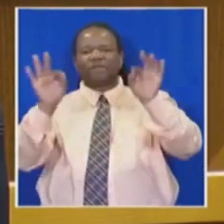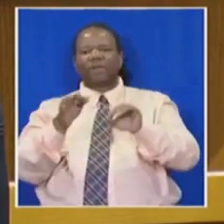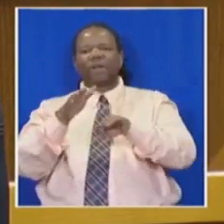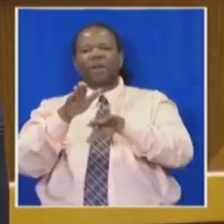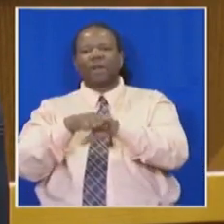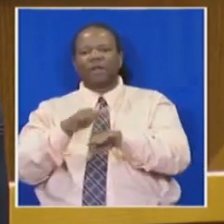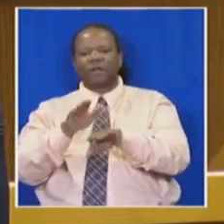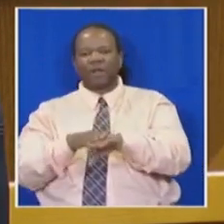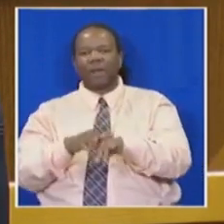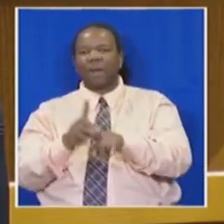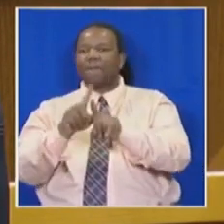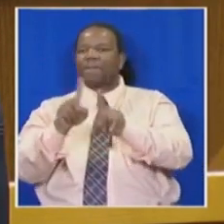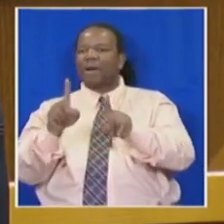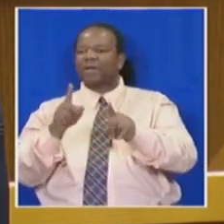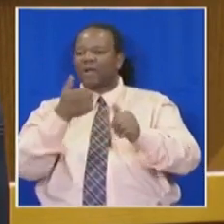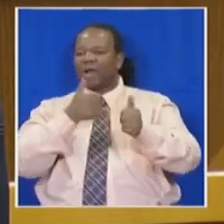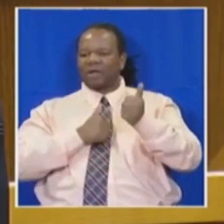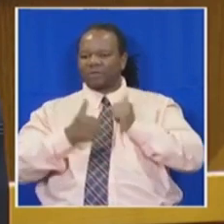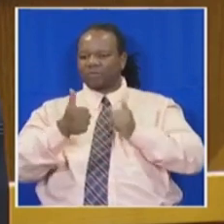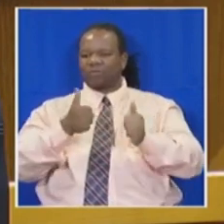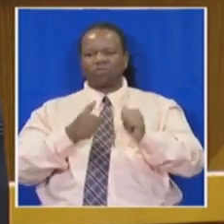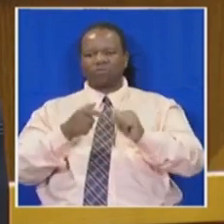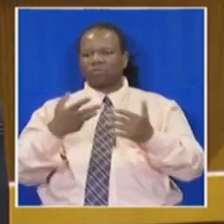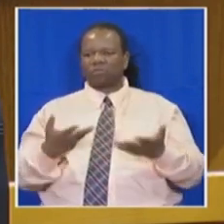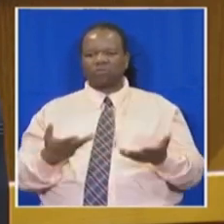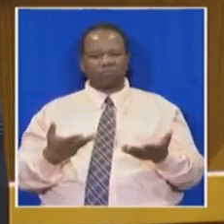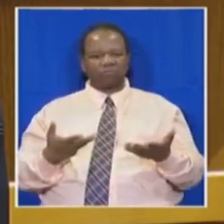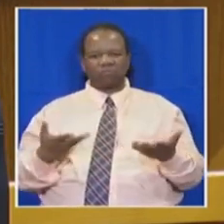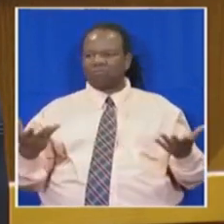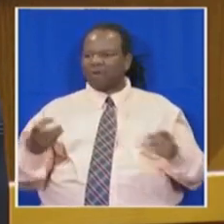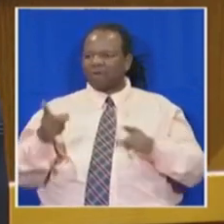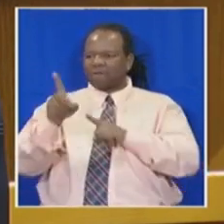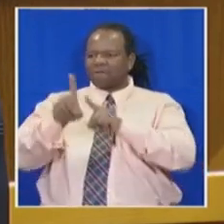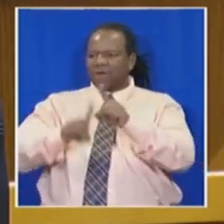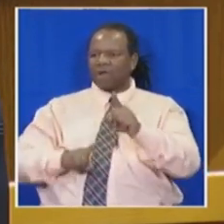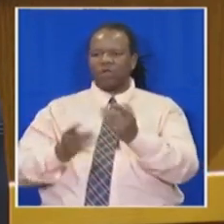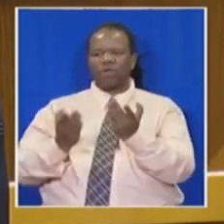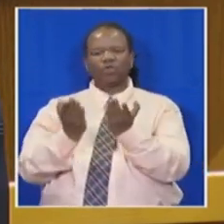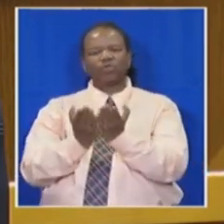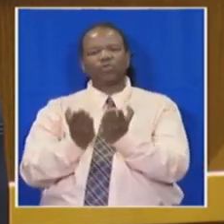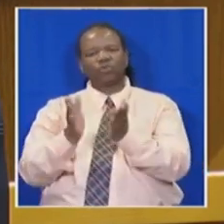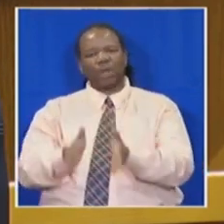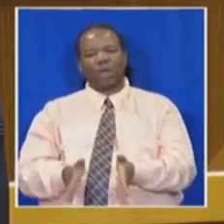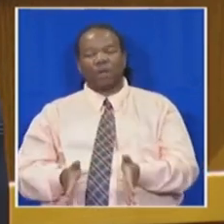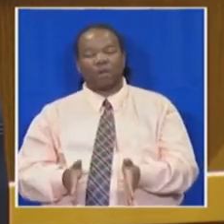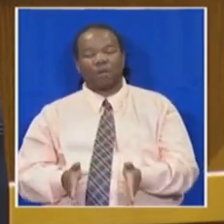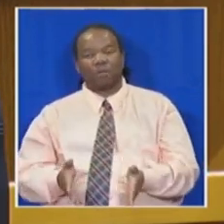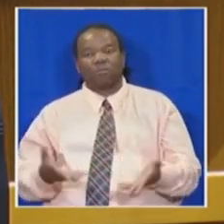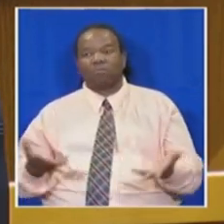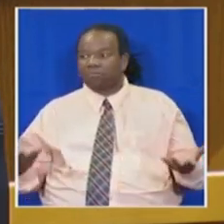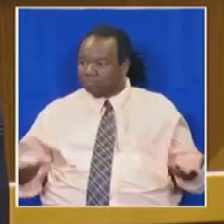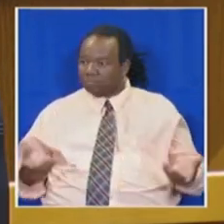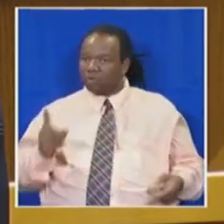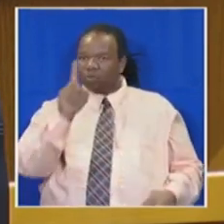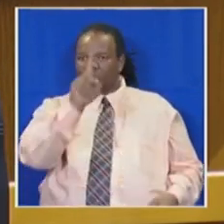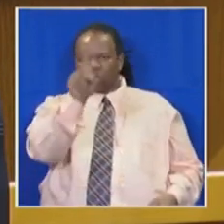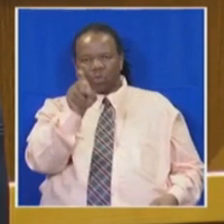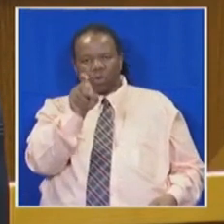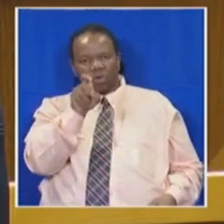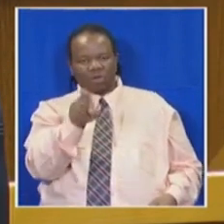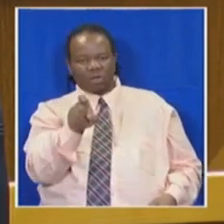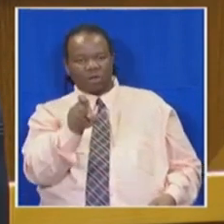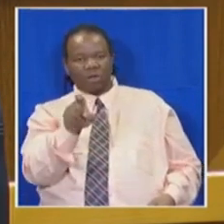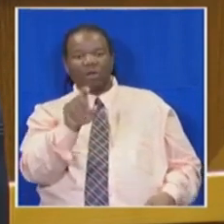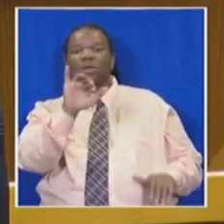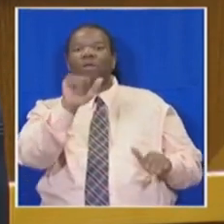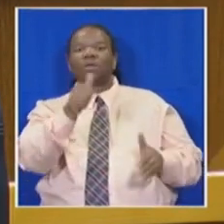administration of the college lets students down. How do we help young people get the necessary skills to